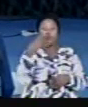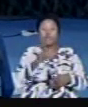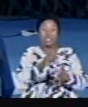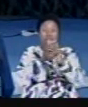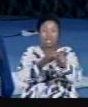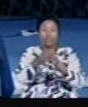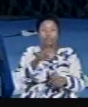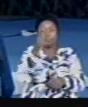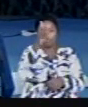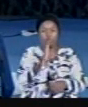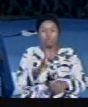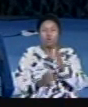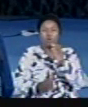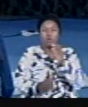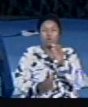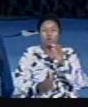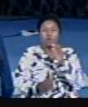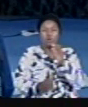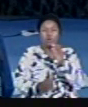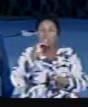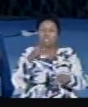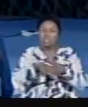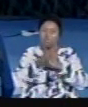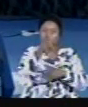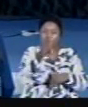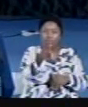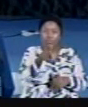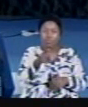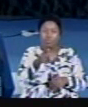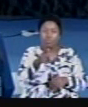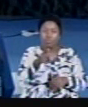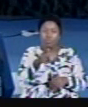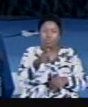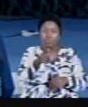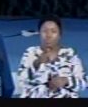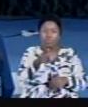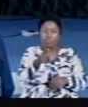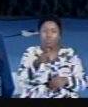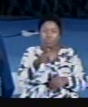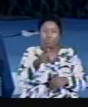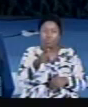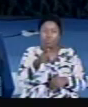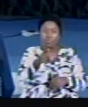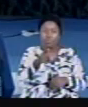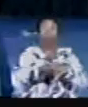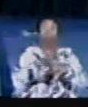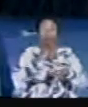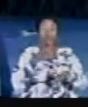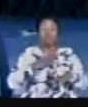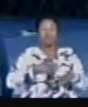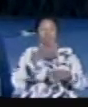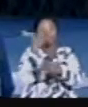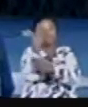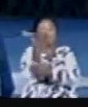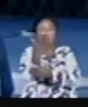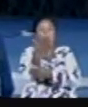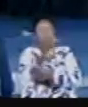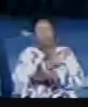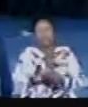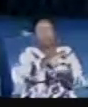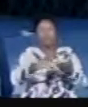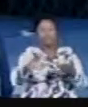which is in thee, by the putting on of my hands. Verse 7, for